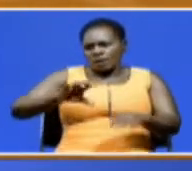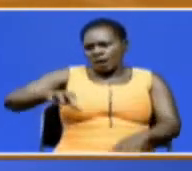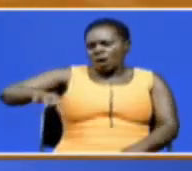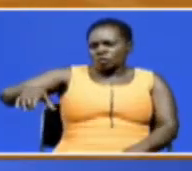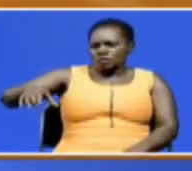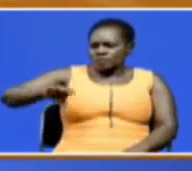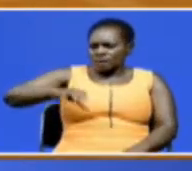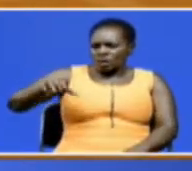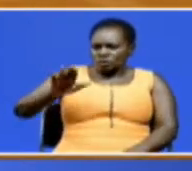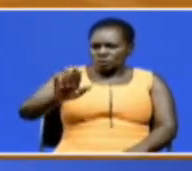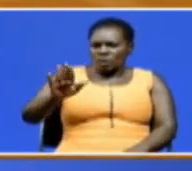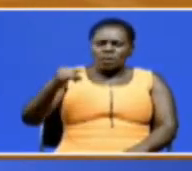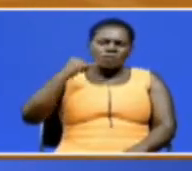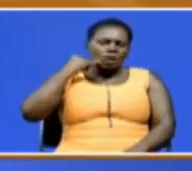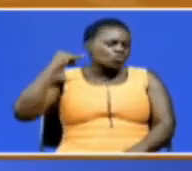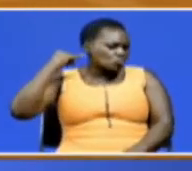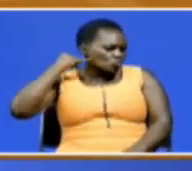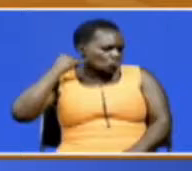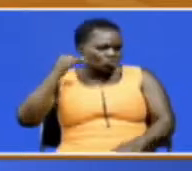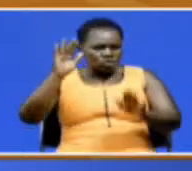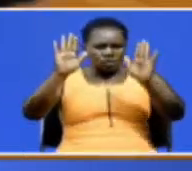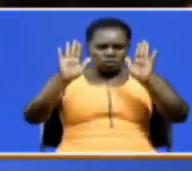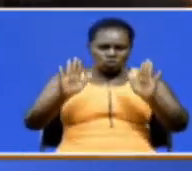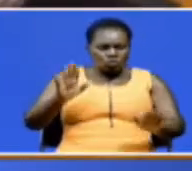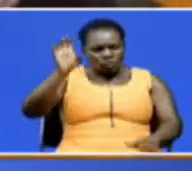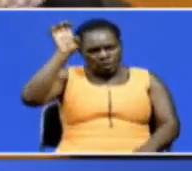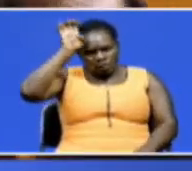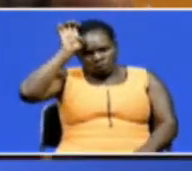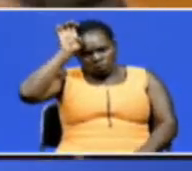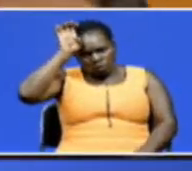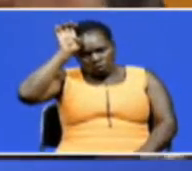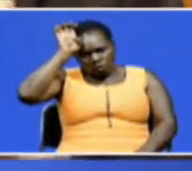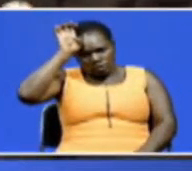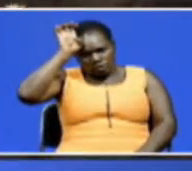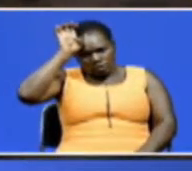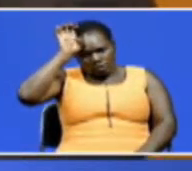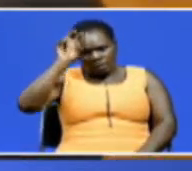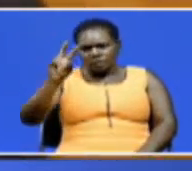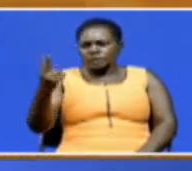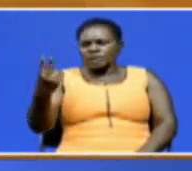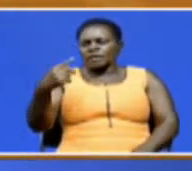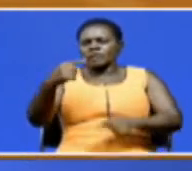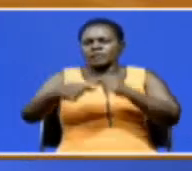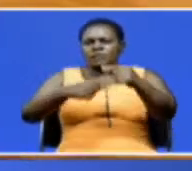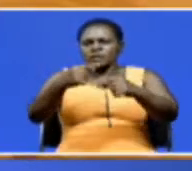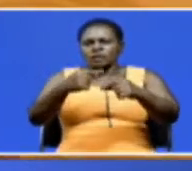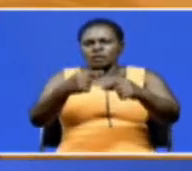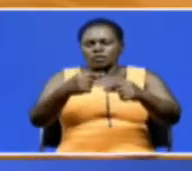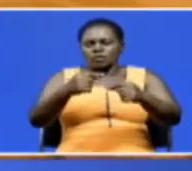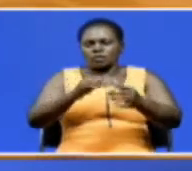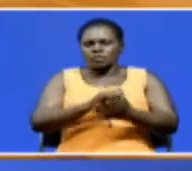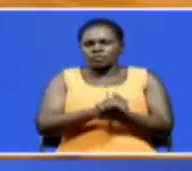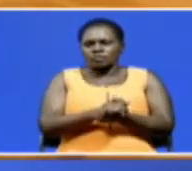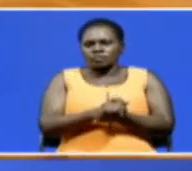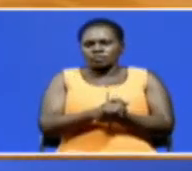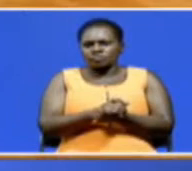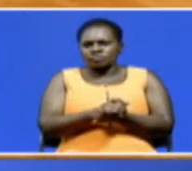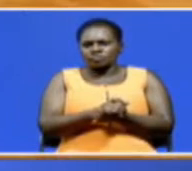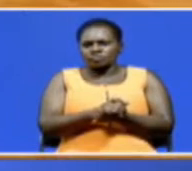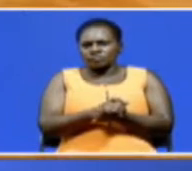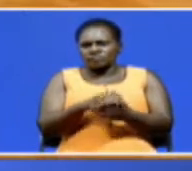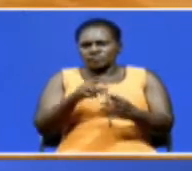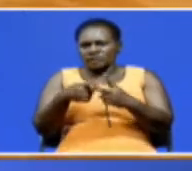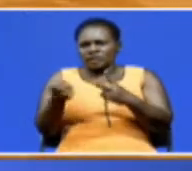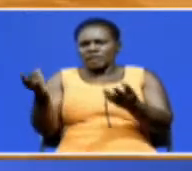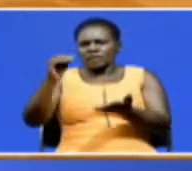counties. And those counties are Nakuru, Kisumu, Eldoret, that you can refer to as second-generation urban centers. COVID didn't end and then